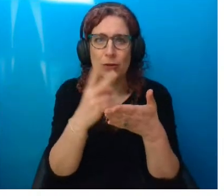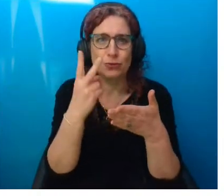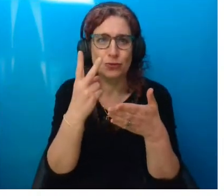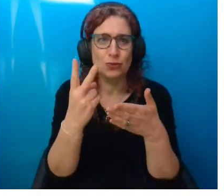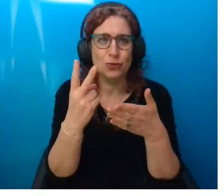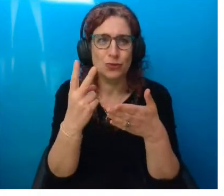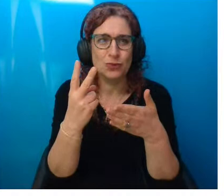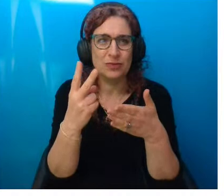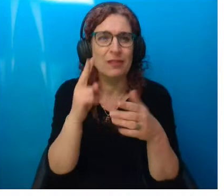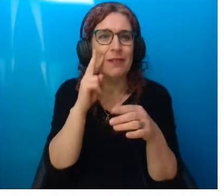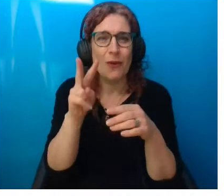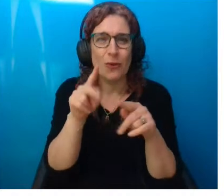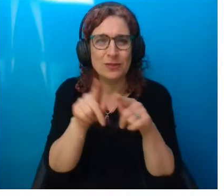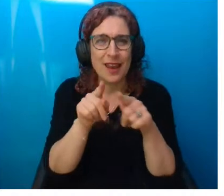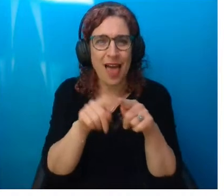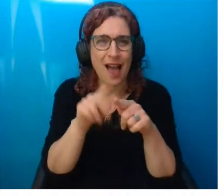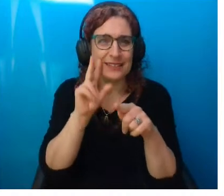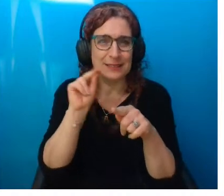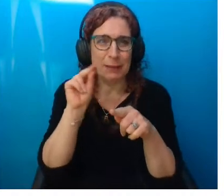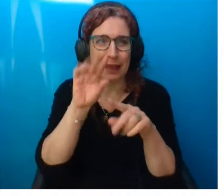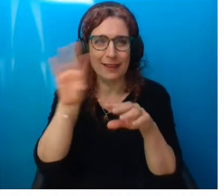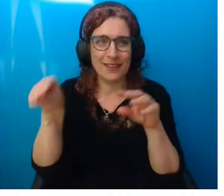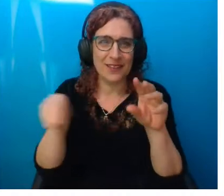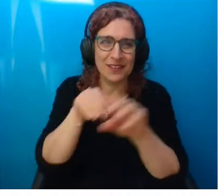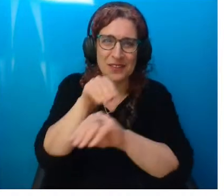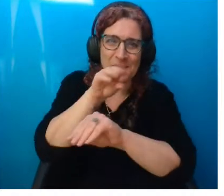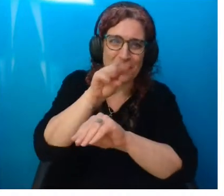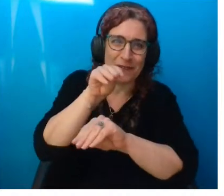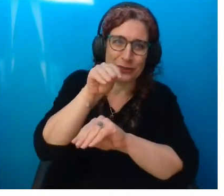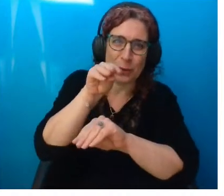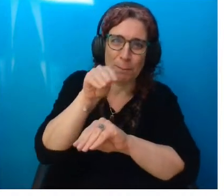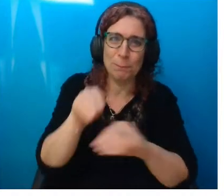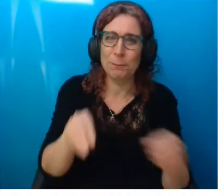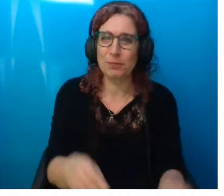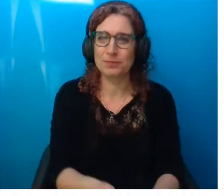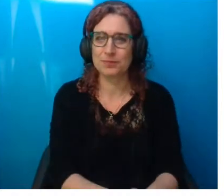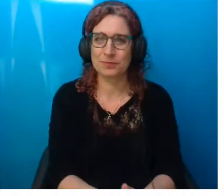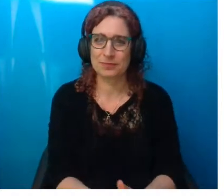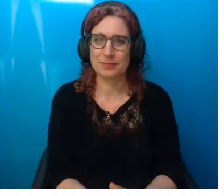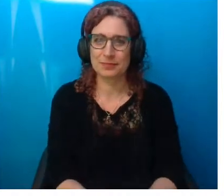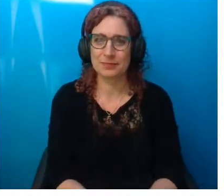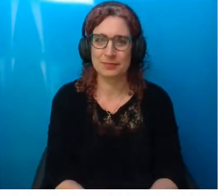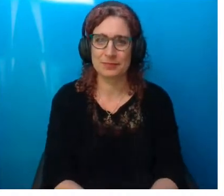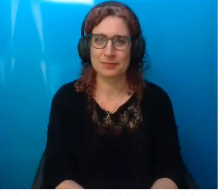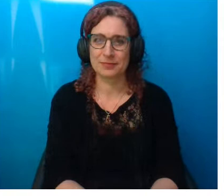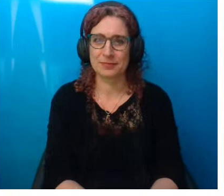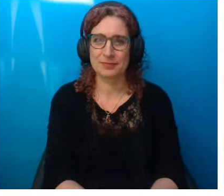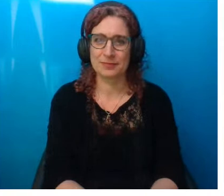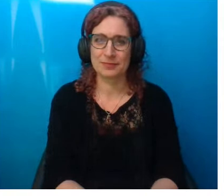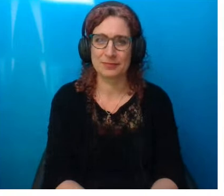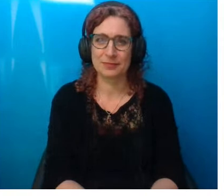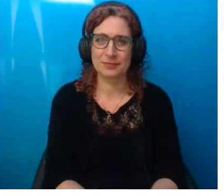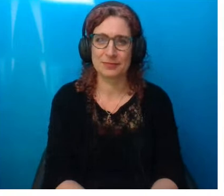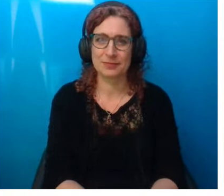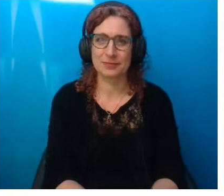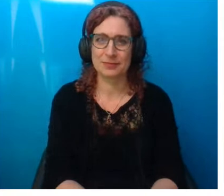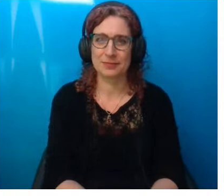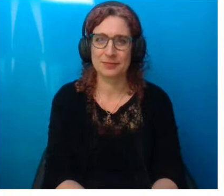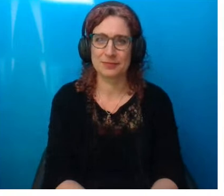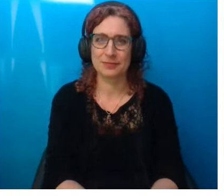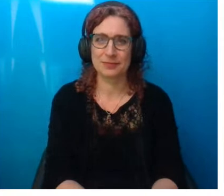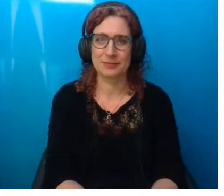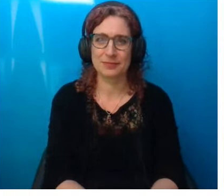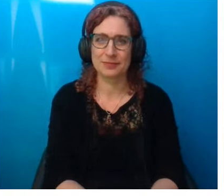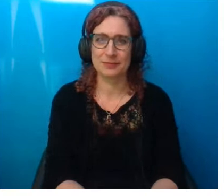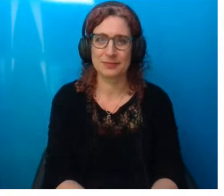Stepping into Allergies. I hope you're enjoying it so far. I'd like to welcome you now to Dr. Dermot Ryan. He